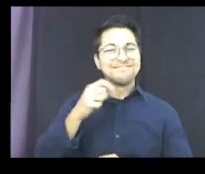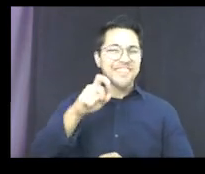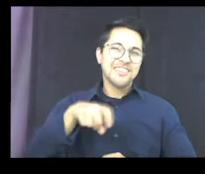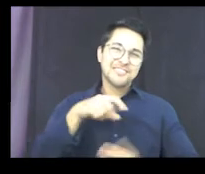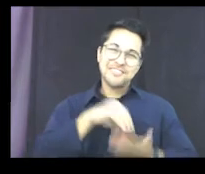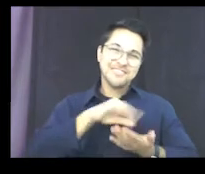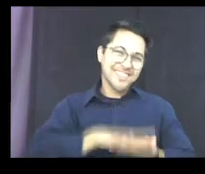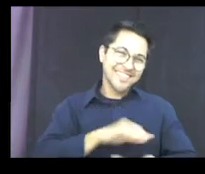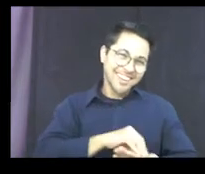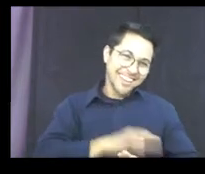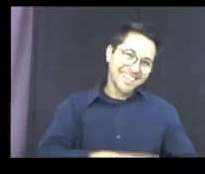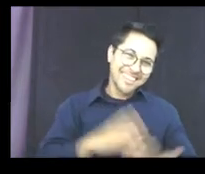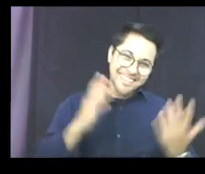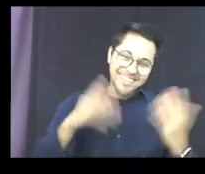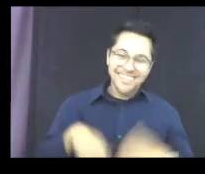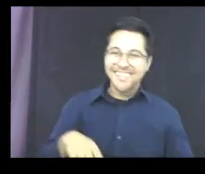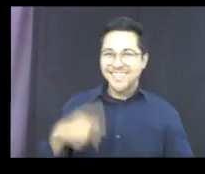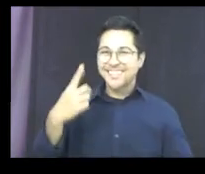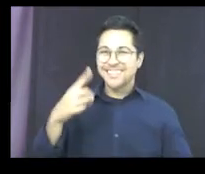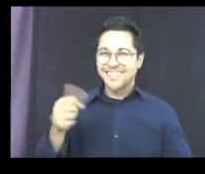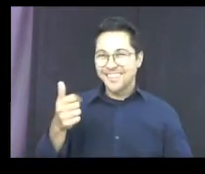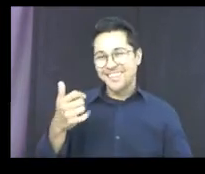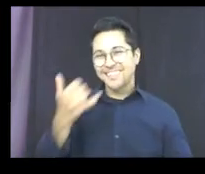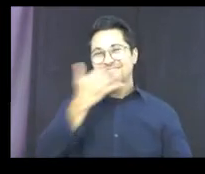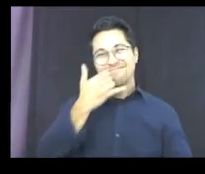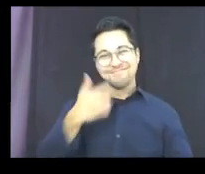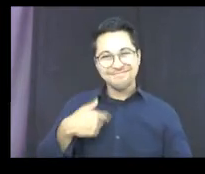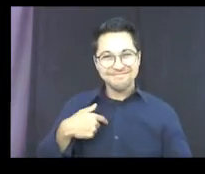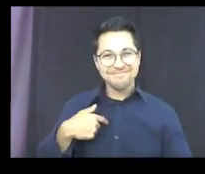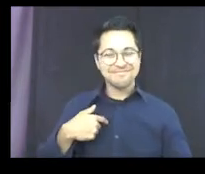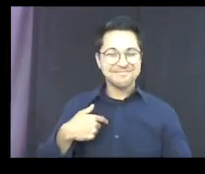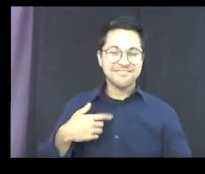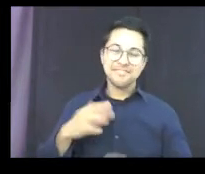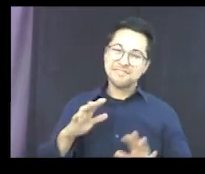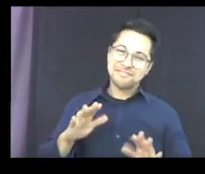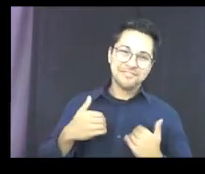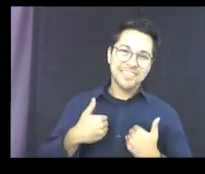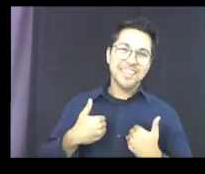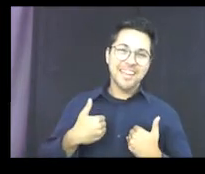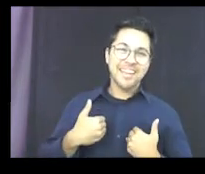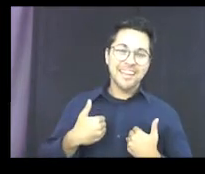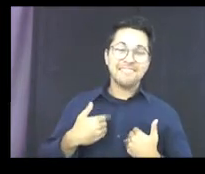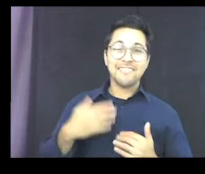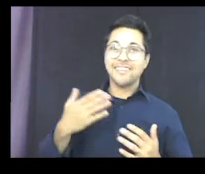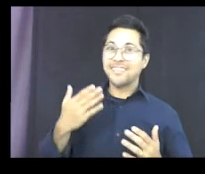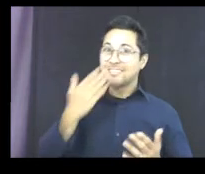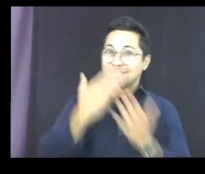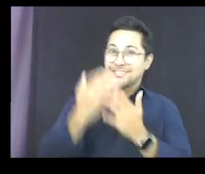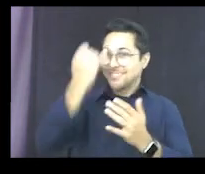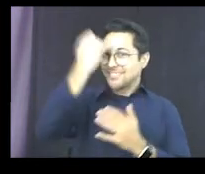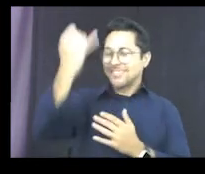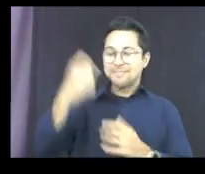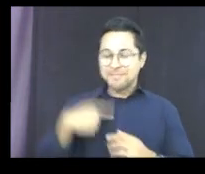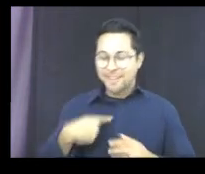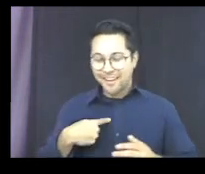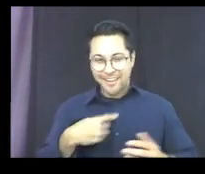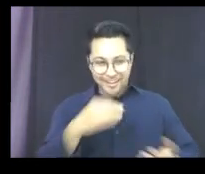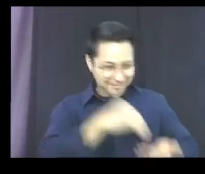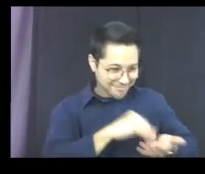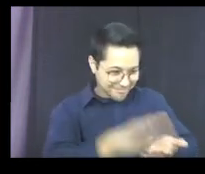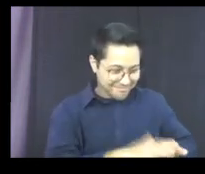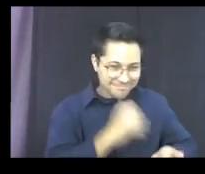down. That's another fault, that I have a great idea and then I don't write it down and it goes